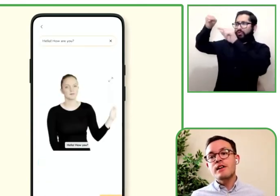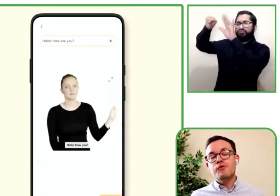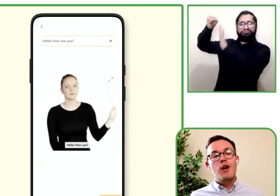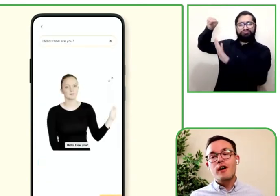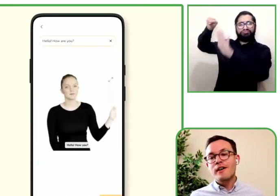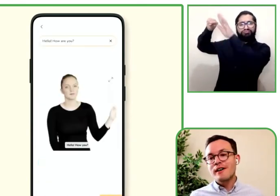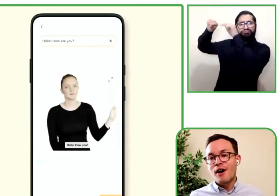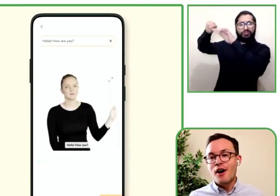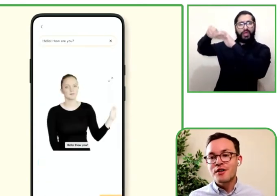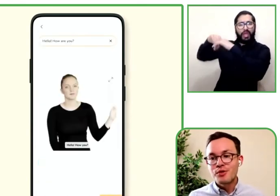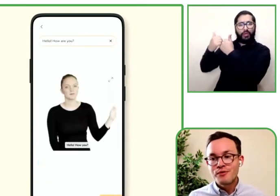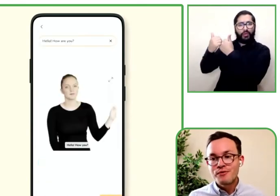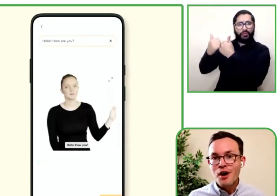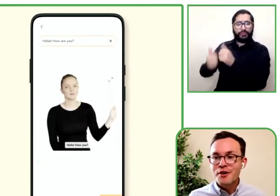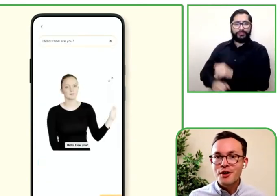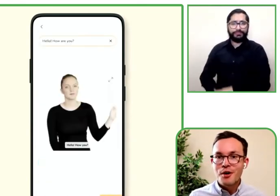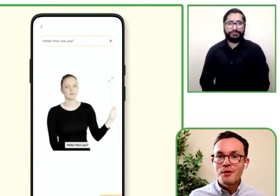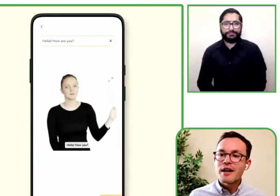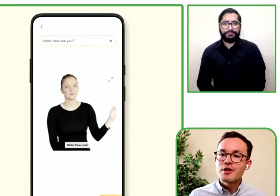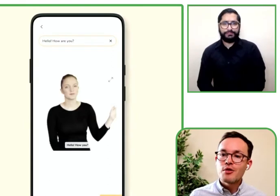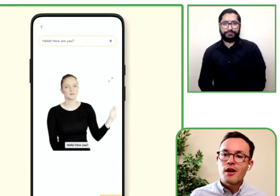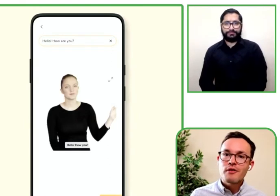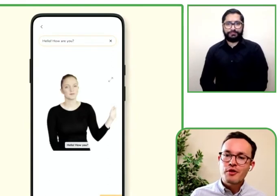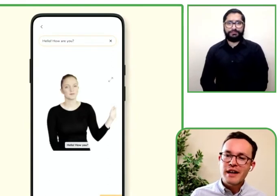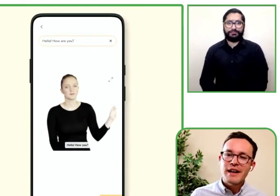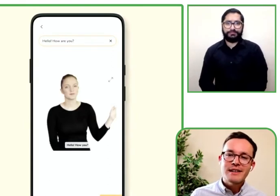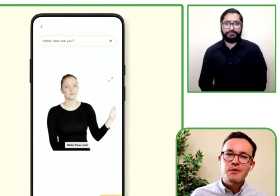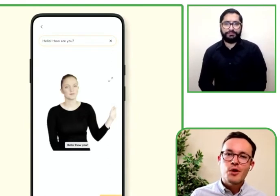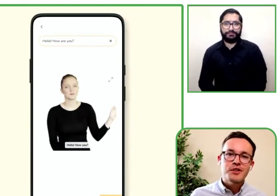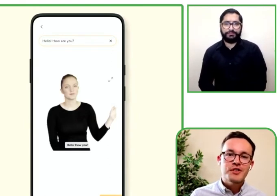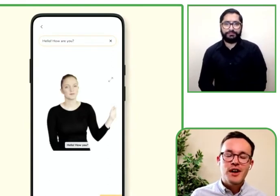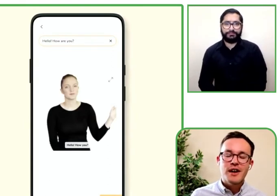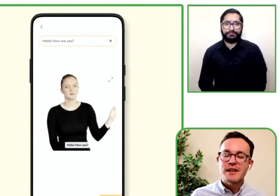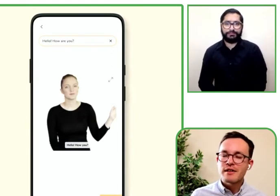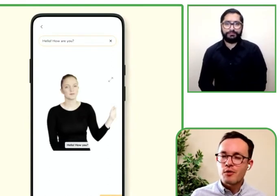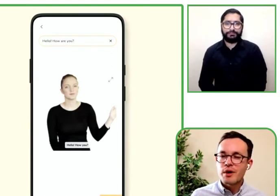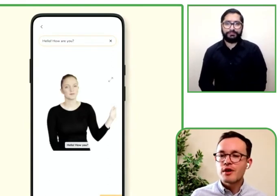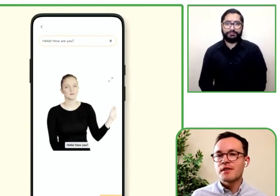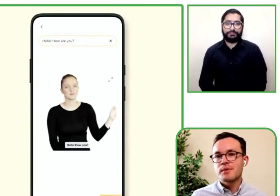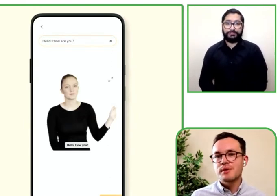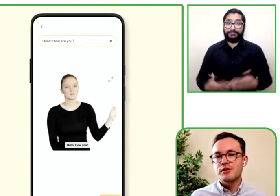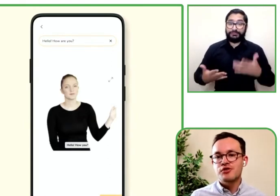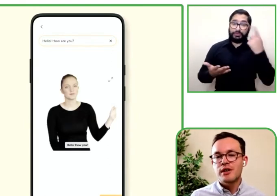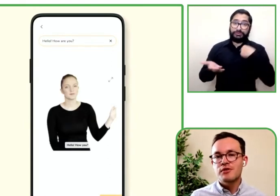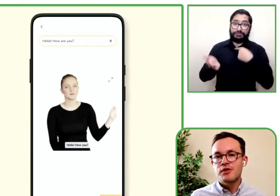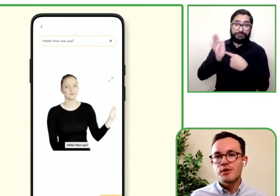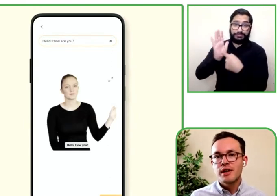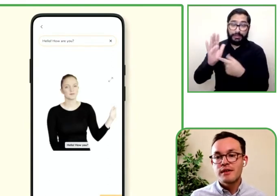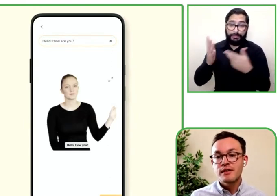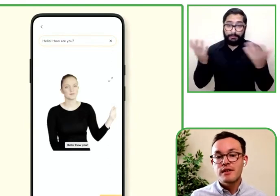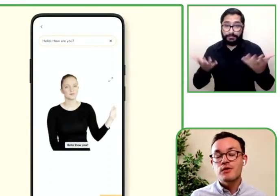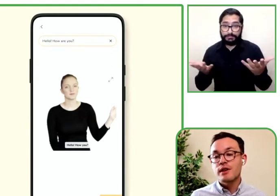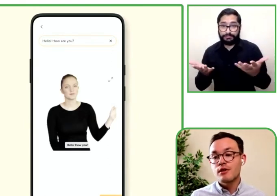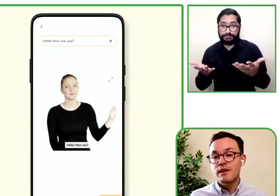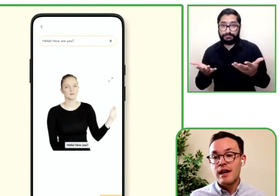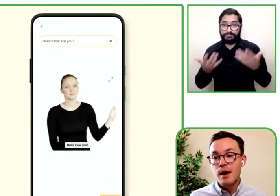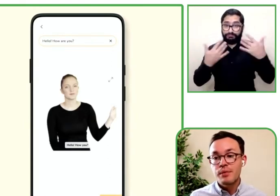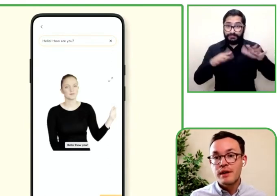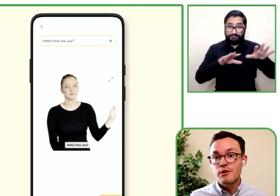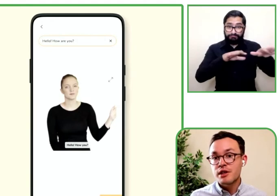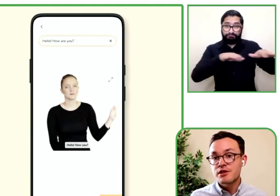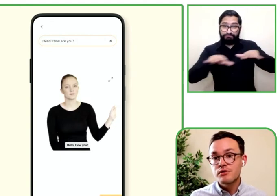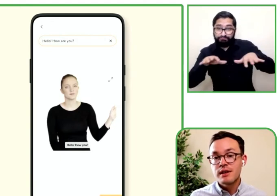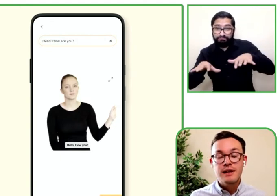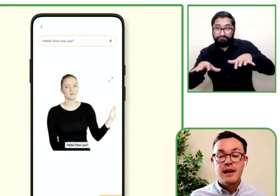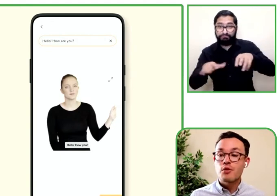And if you are on the move, on the go, and you are forgetting that one sign, that one concept that you're trying to communicate, you can look that up